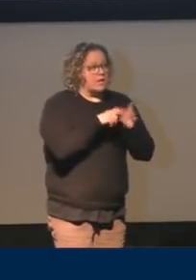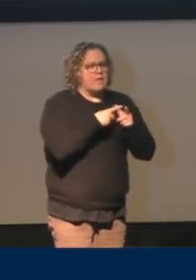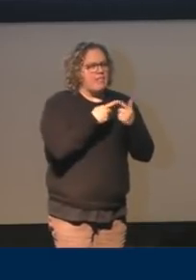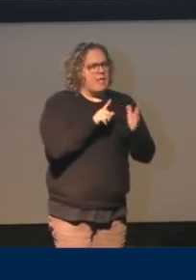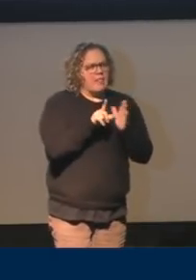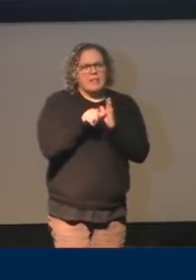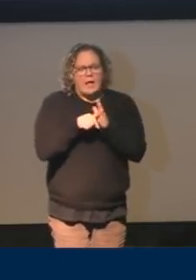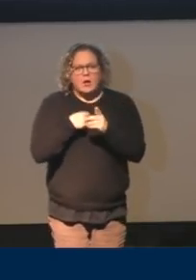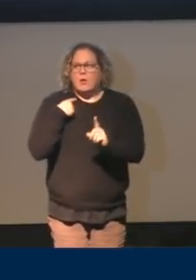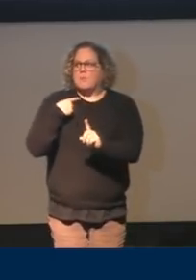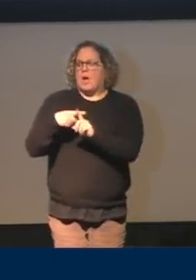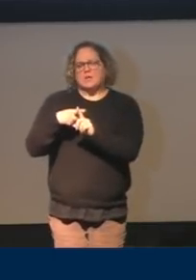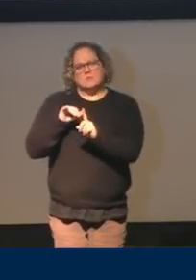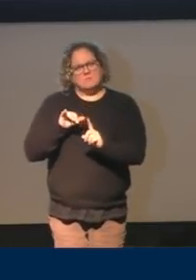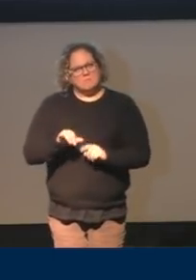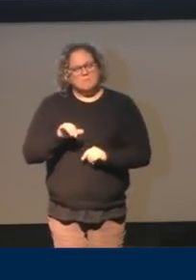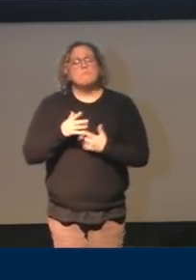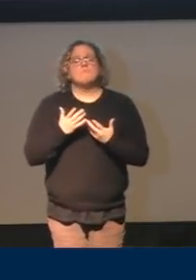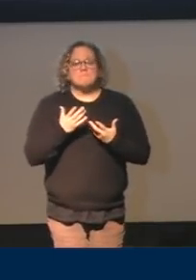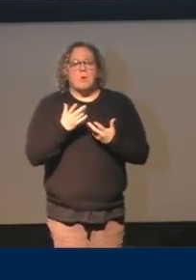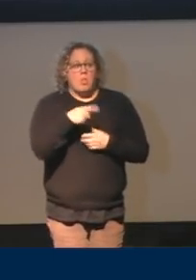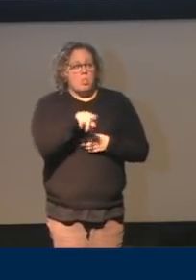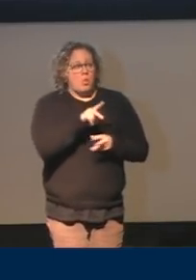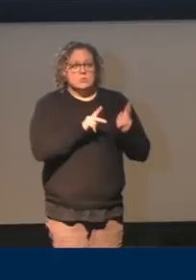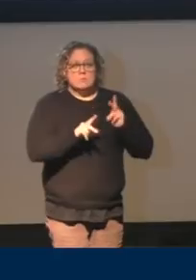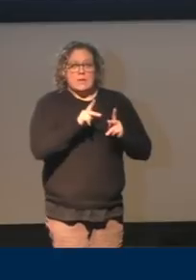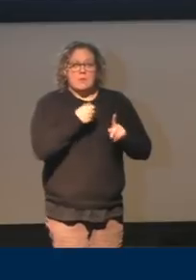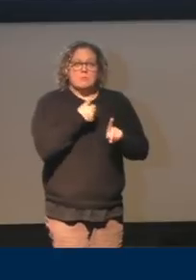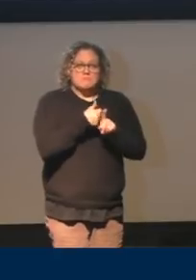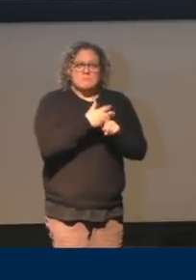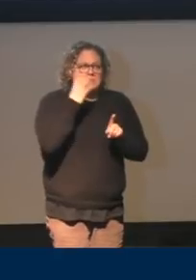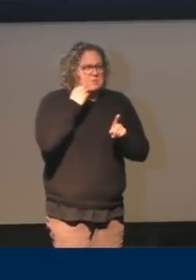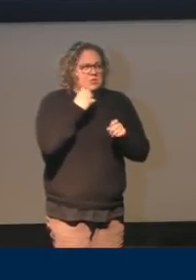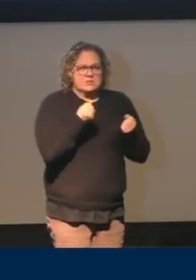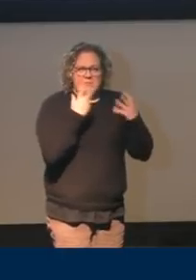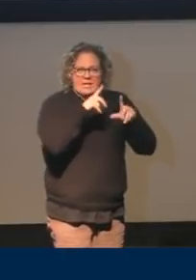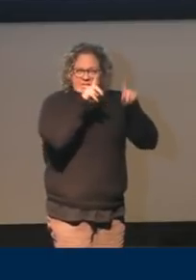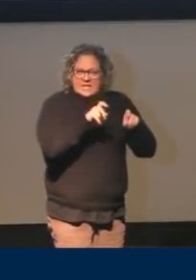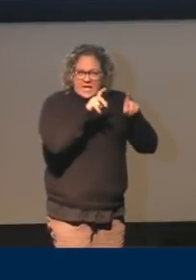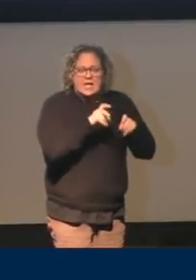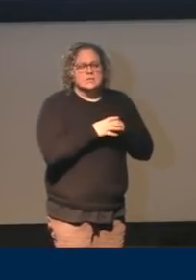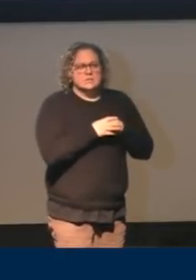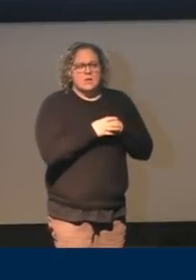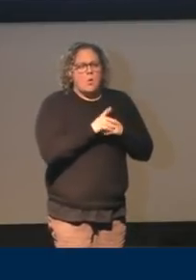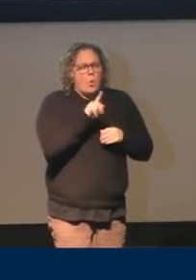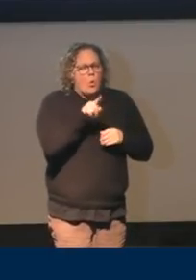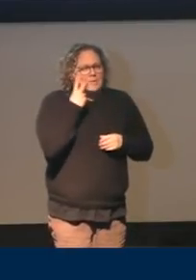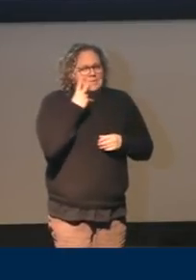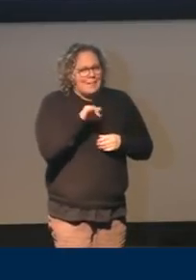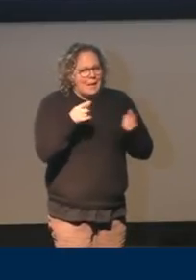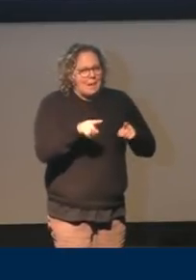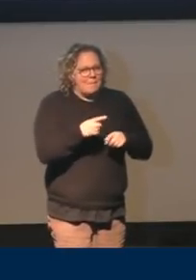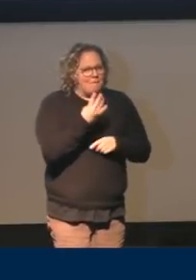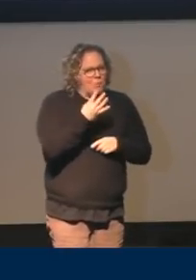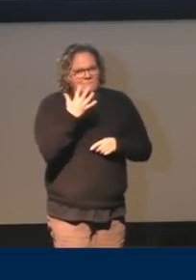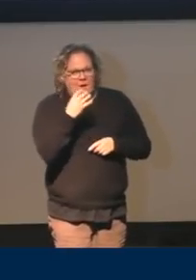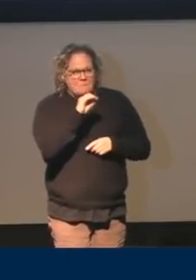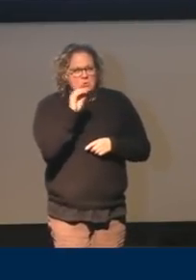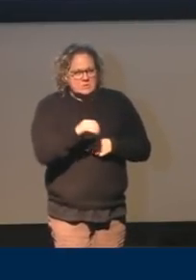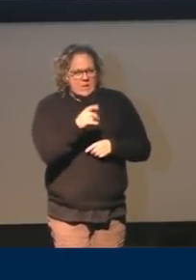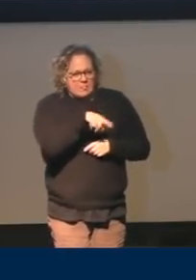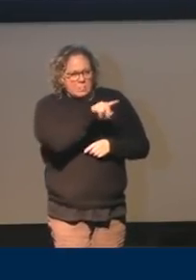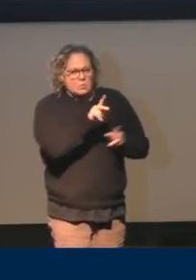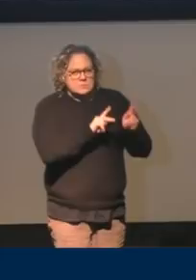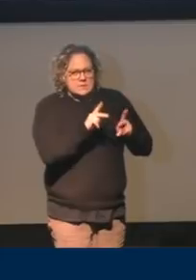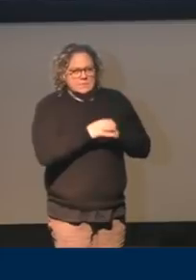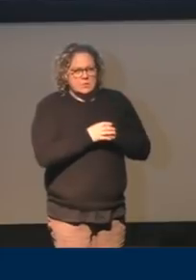as positive. And in the patients who have had multiple tests done, we've only seen that in 4 to 5% of those patients. Compared to the